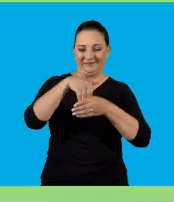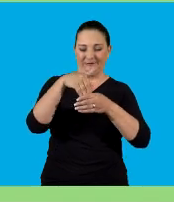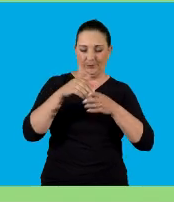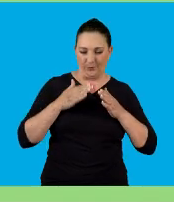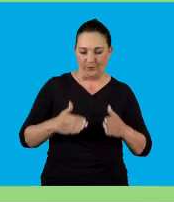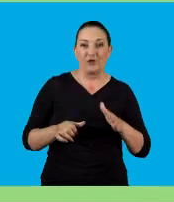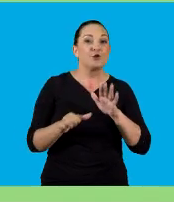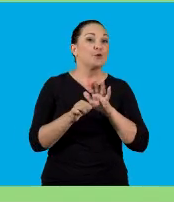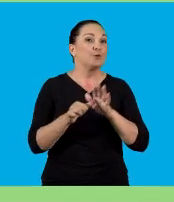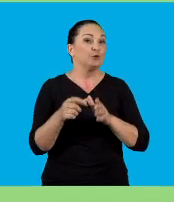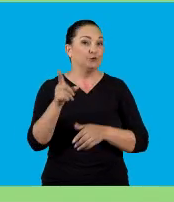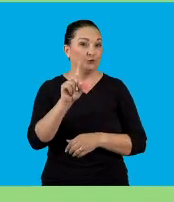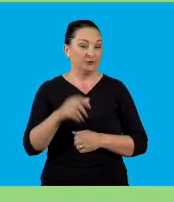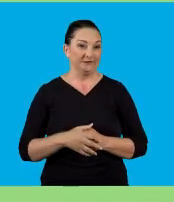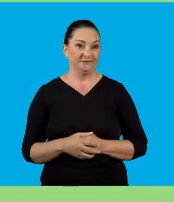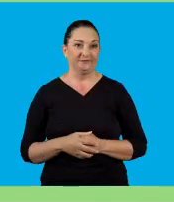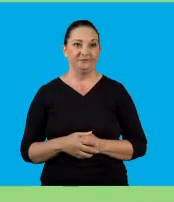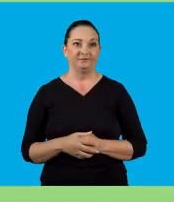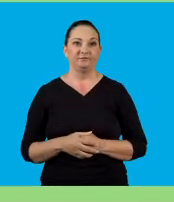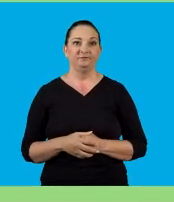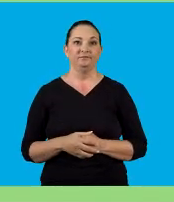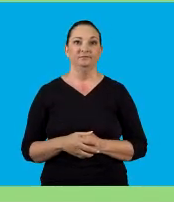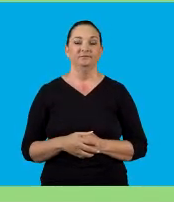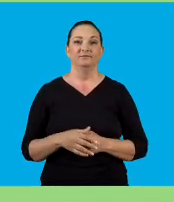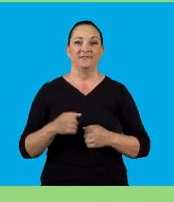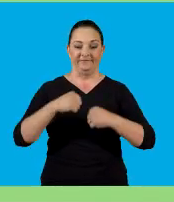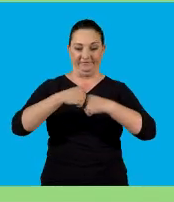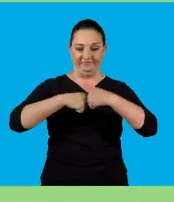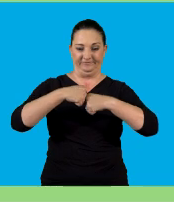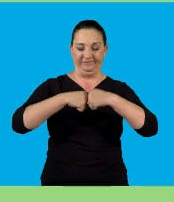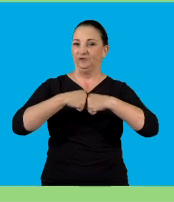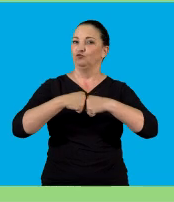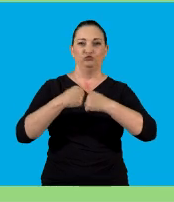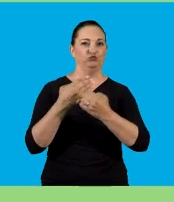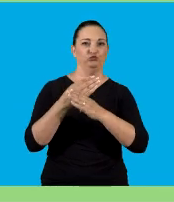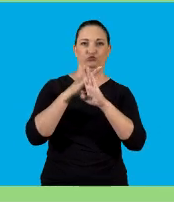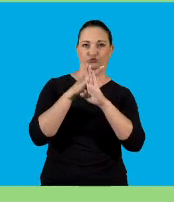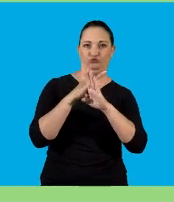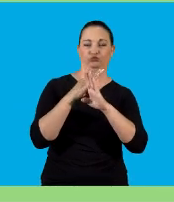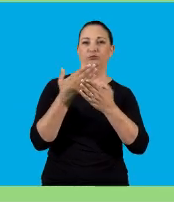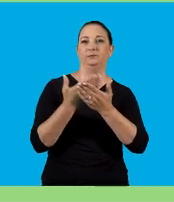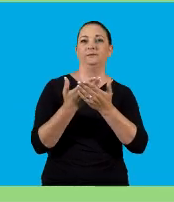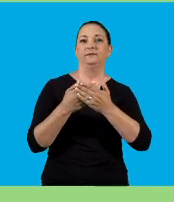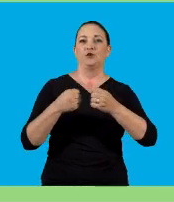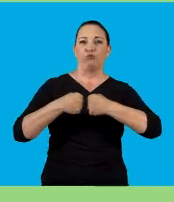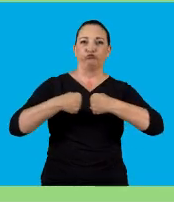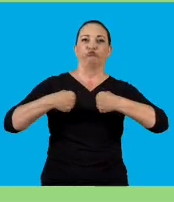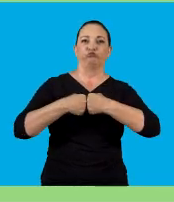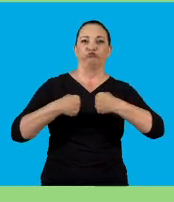human body? Number 1, it prevents friction and acts as a